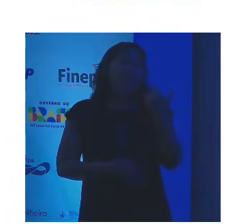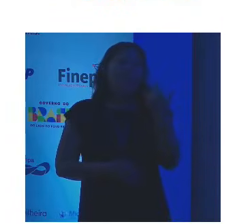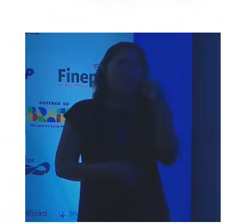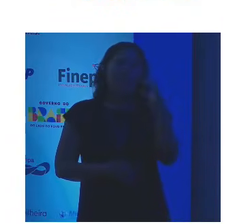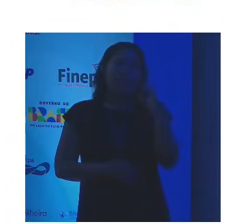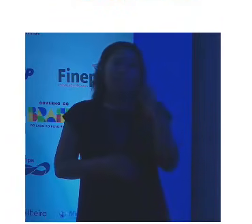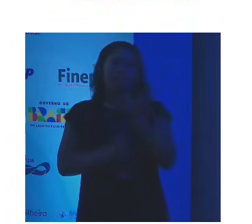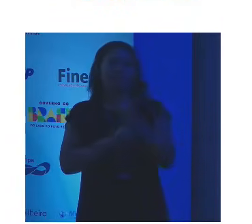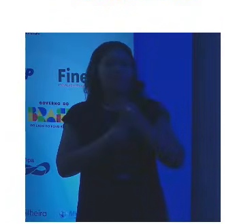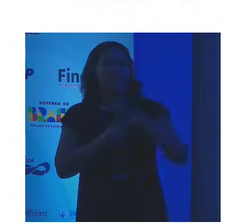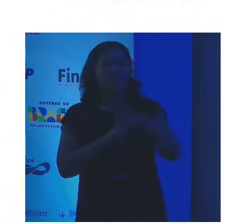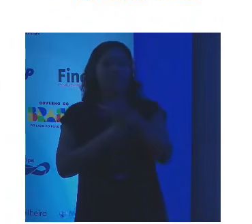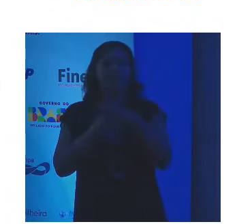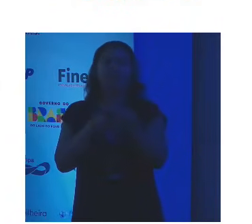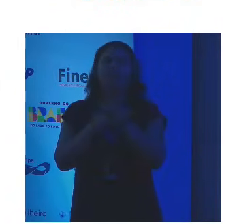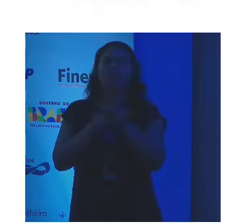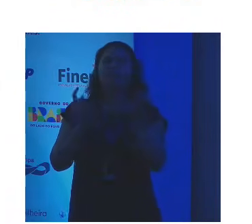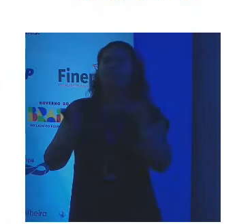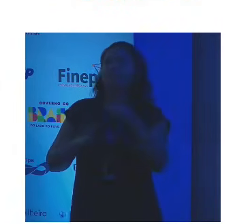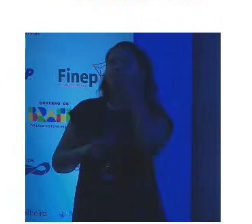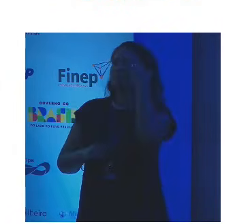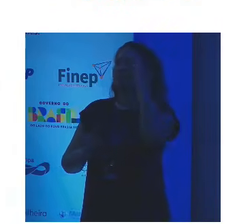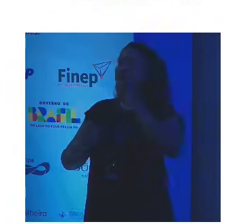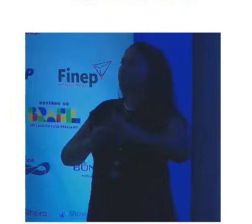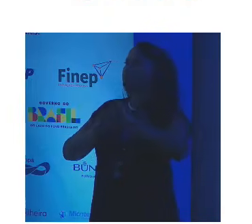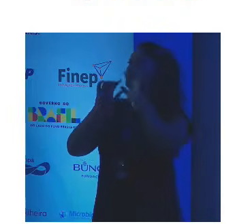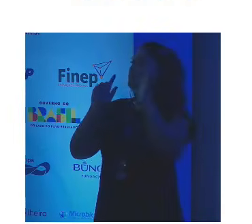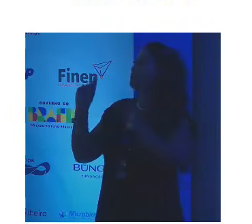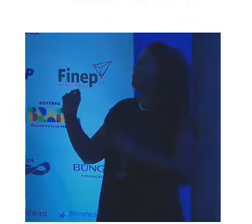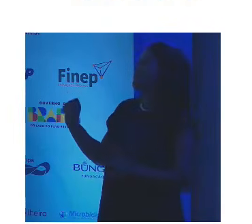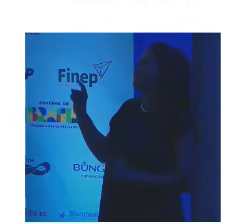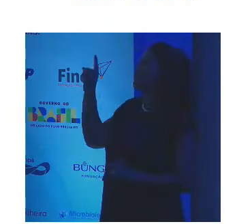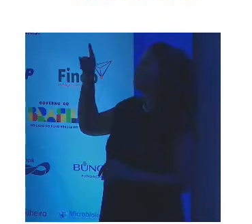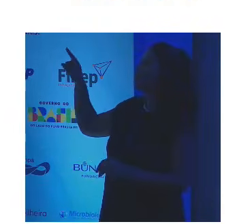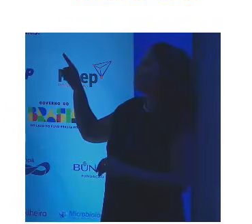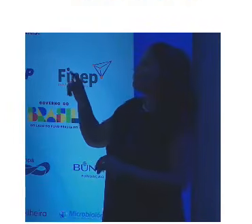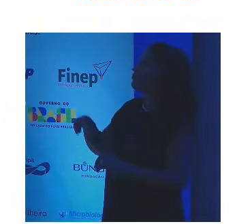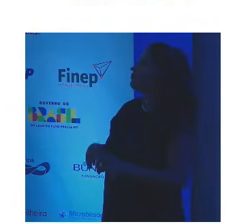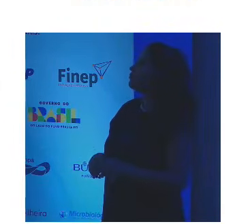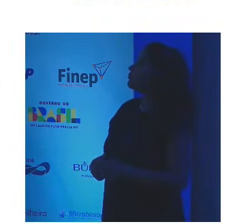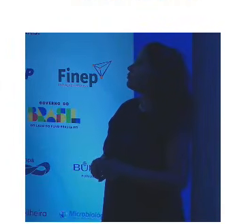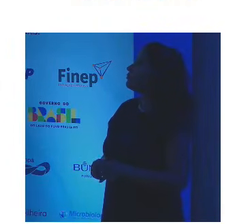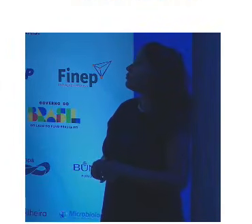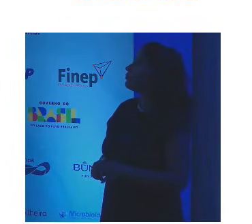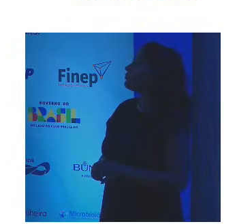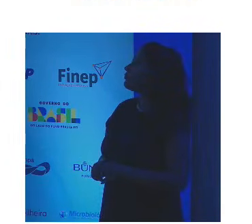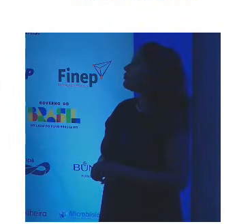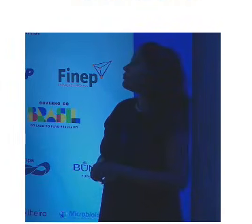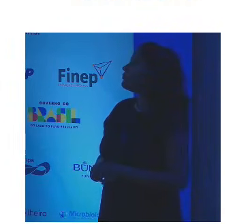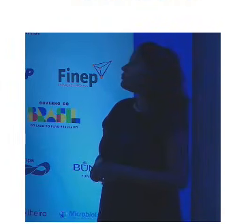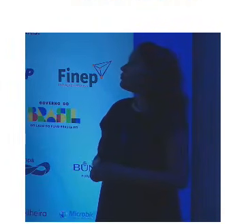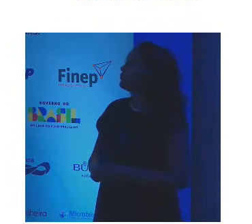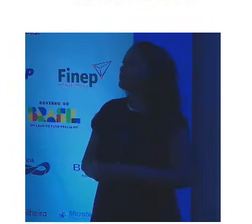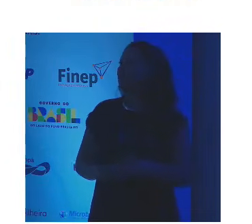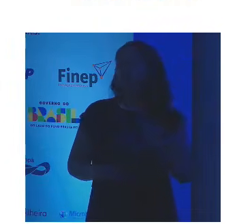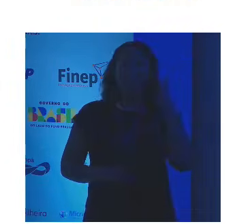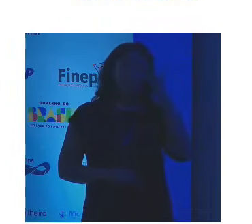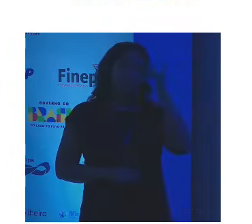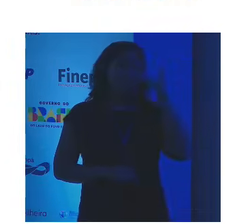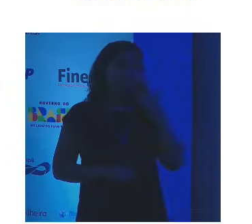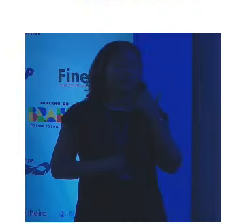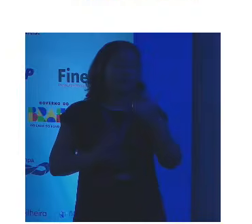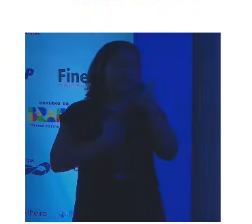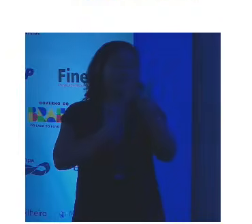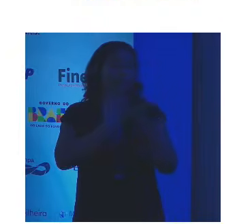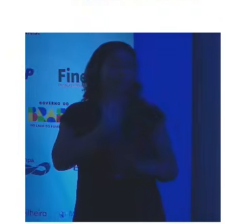so that they can understand what is going on. I'm talking about this report. Tomorrow, you will dive